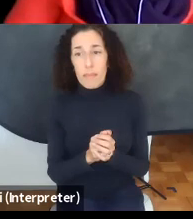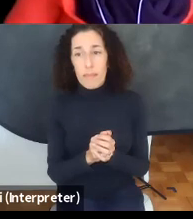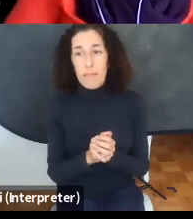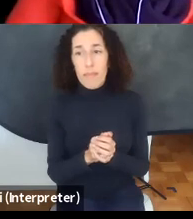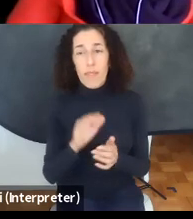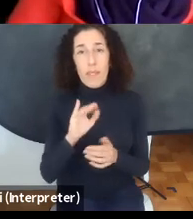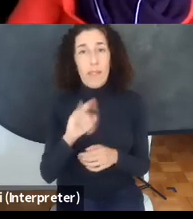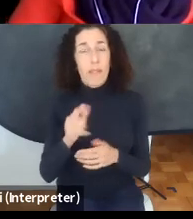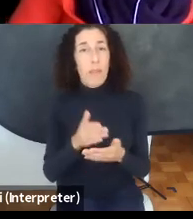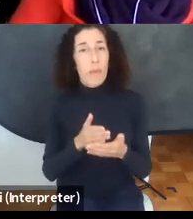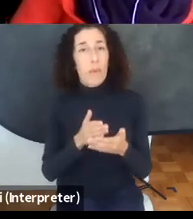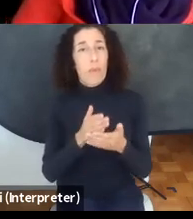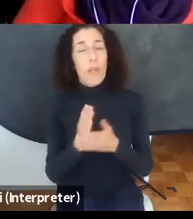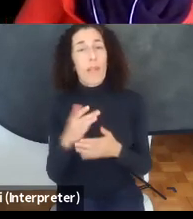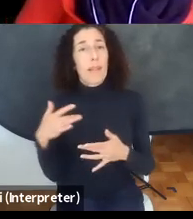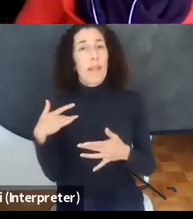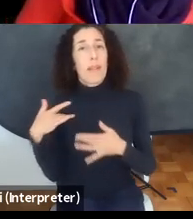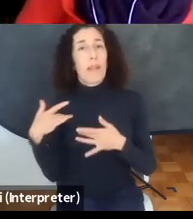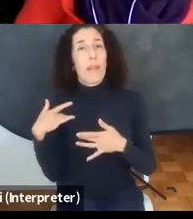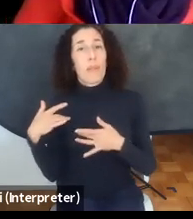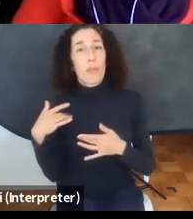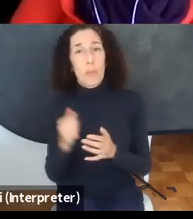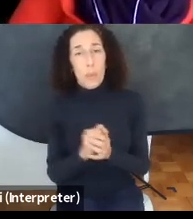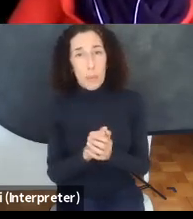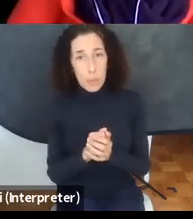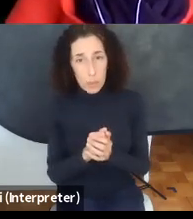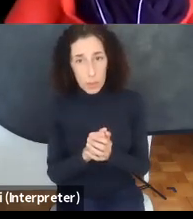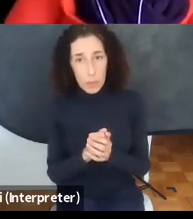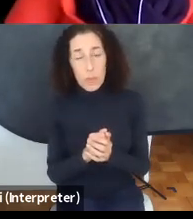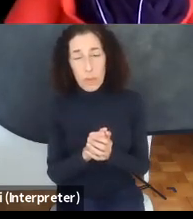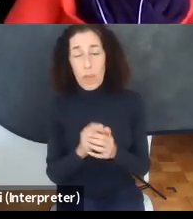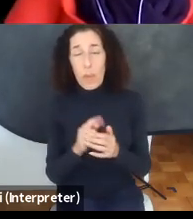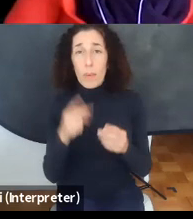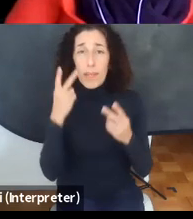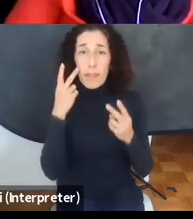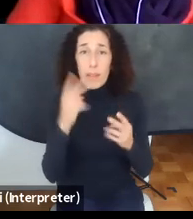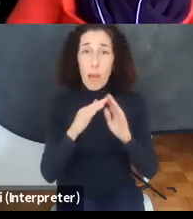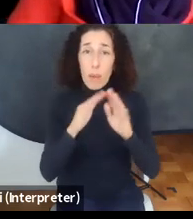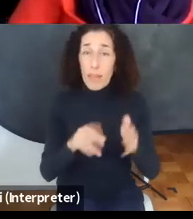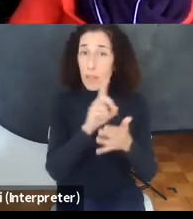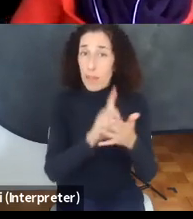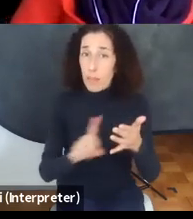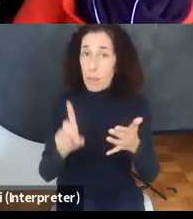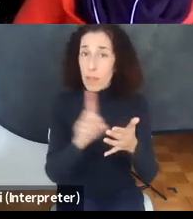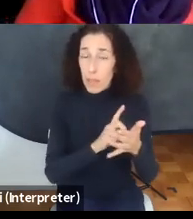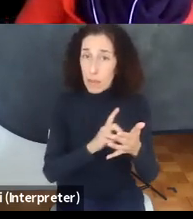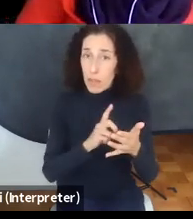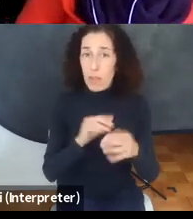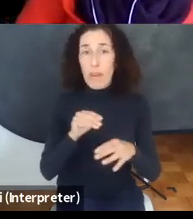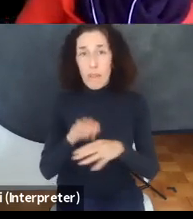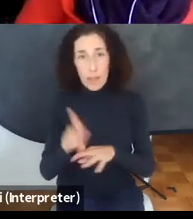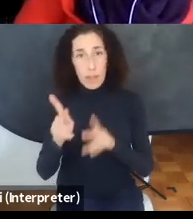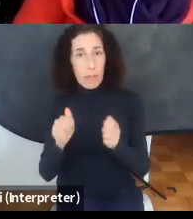disability rights issues and vice versa. So, you know, when we see housing discrimination, it affects a large number of people with disabilities. When we